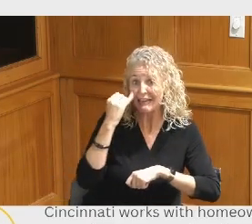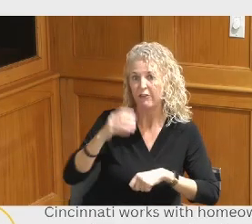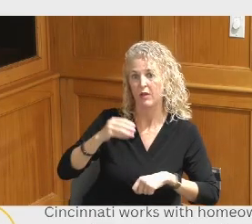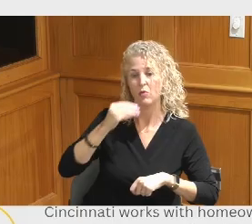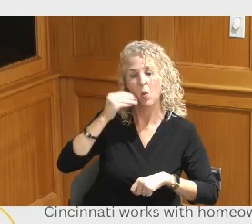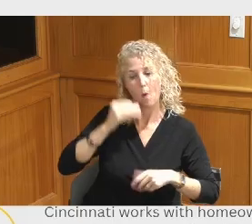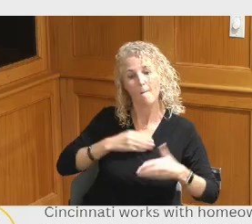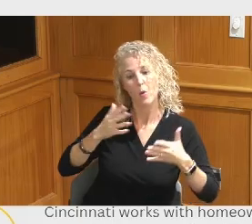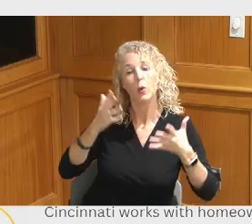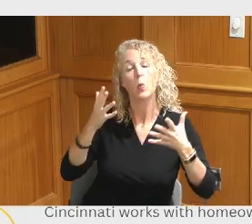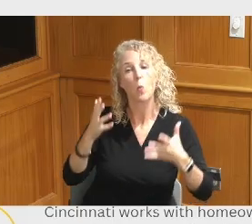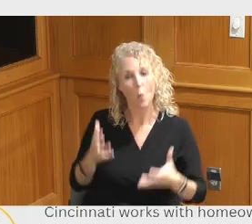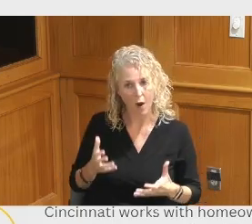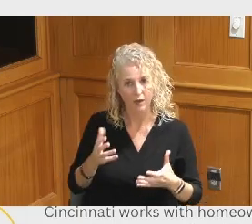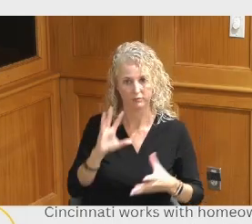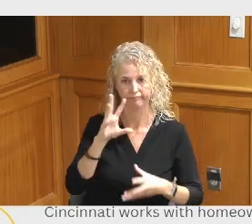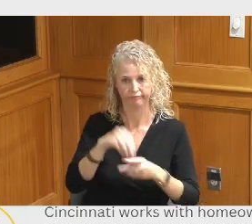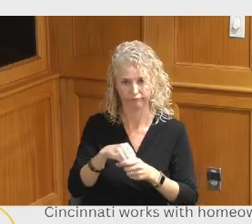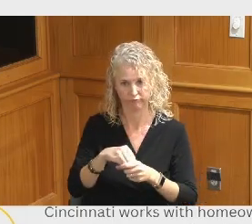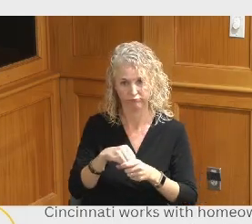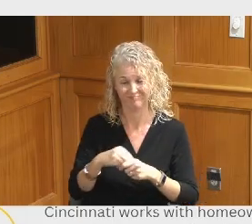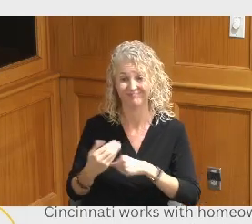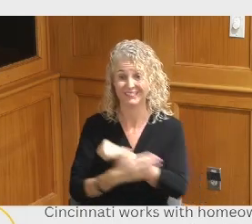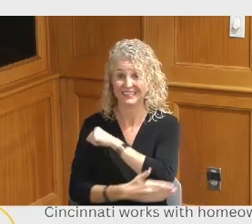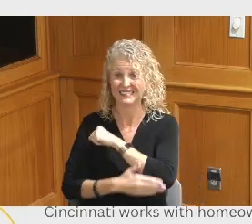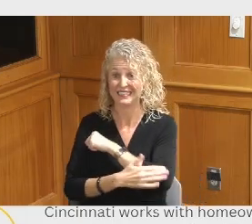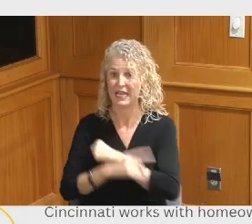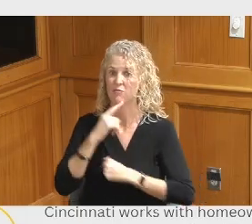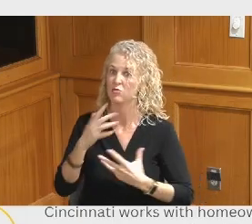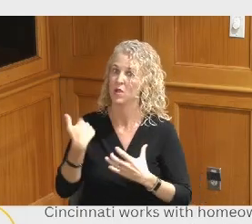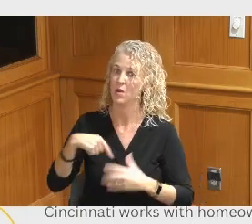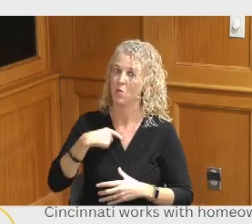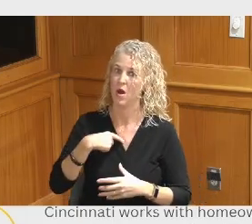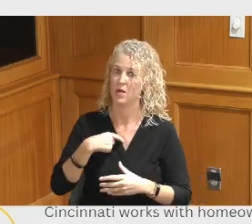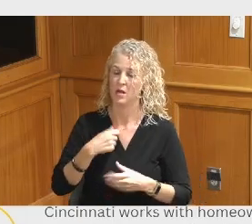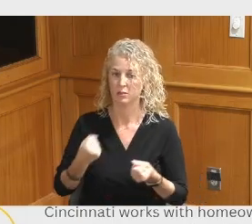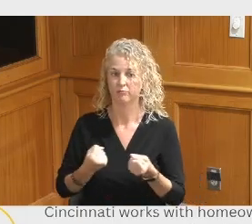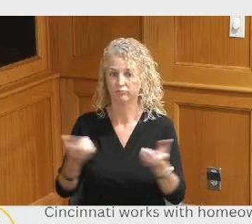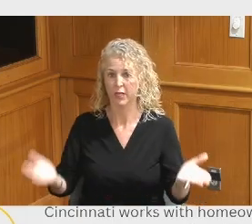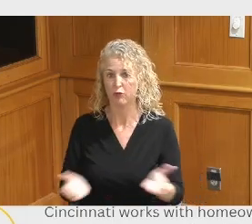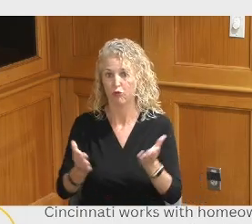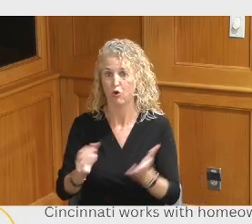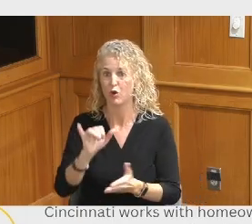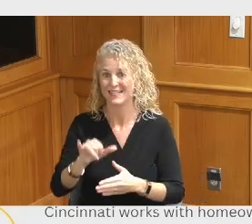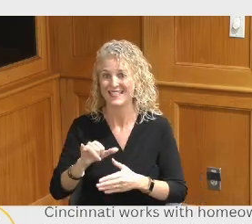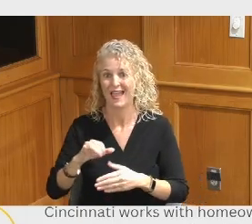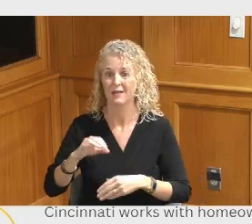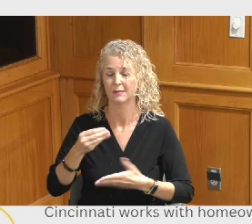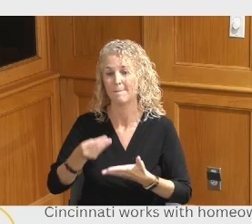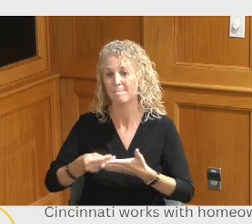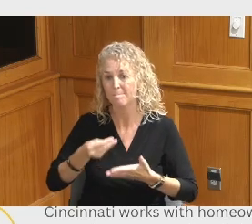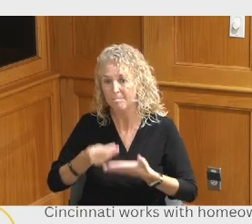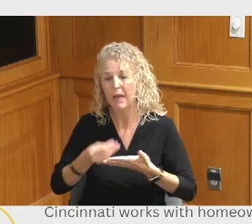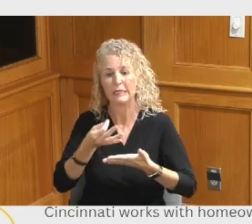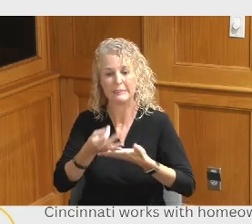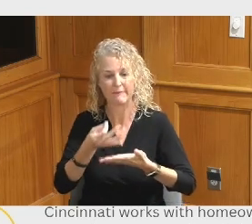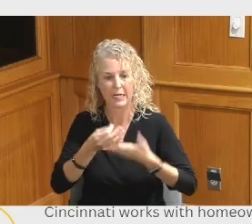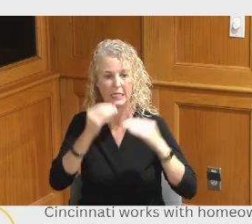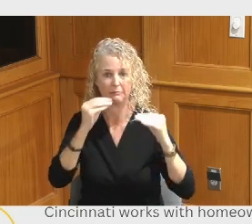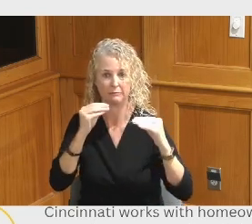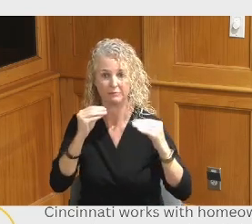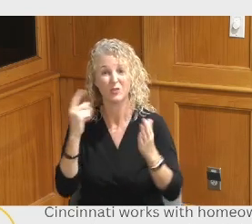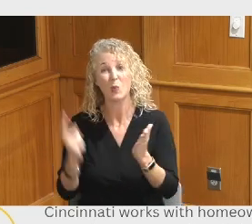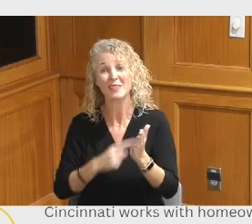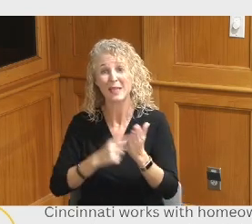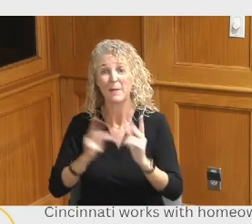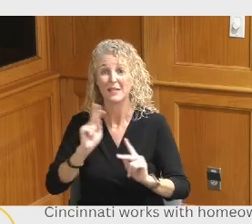to want to participate. And that was something that the county really wanted us to be sure that we were incorporating and offering. And so we have had folks flow back